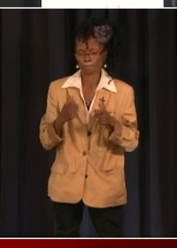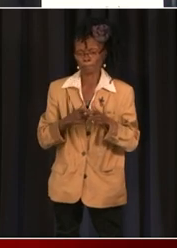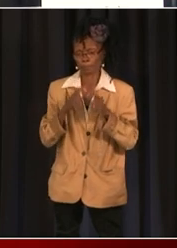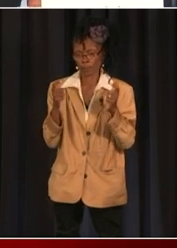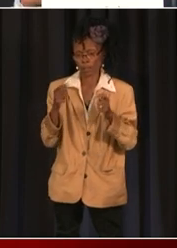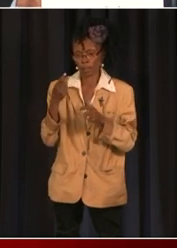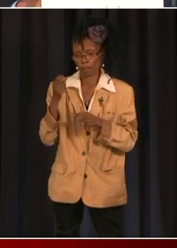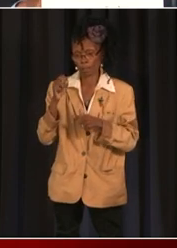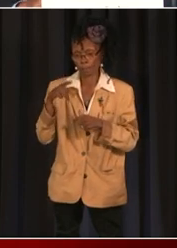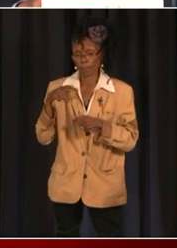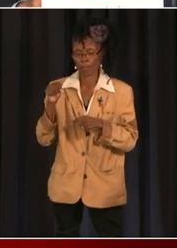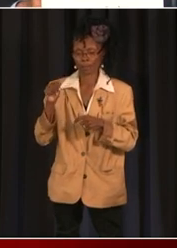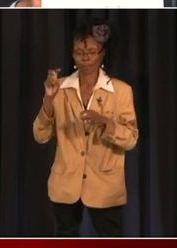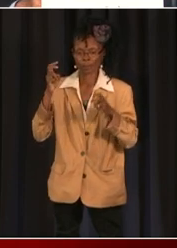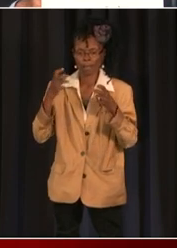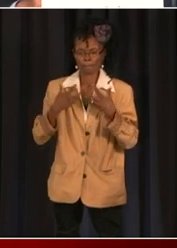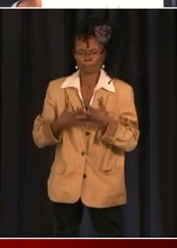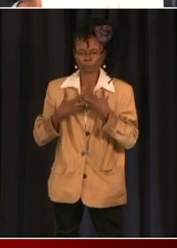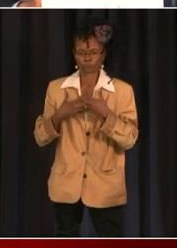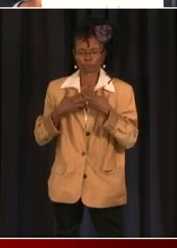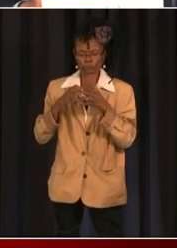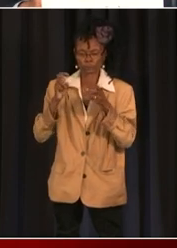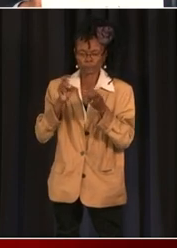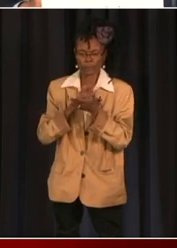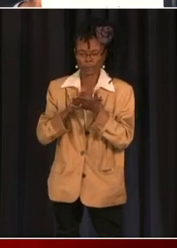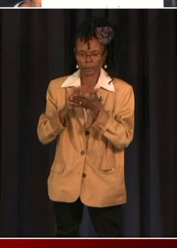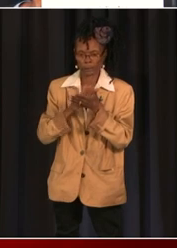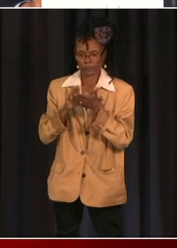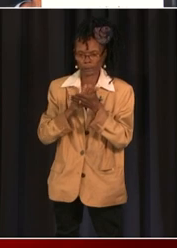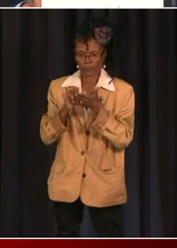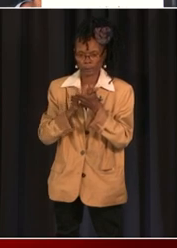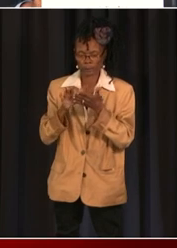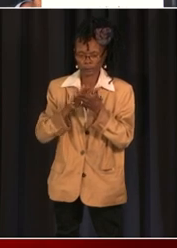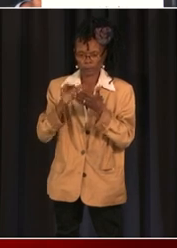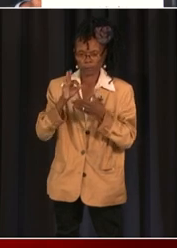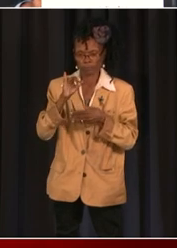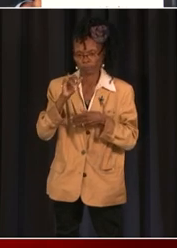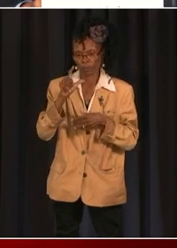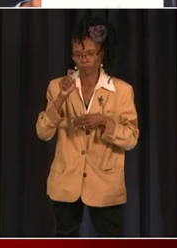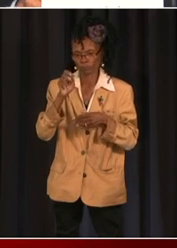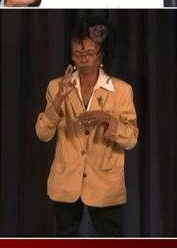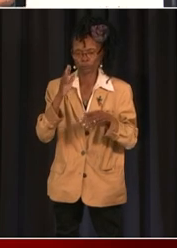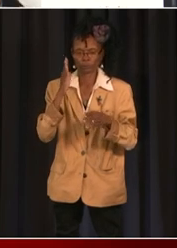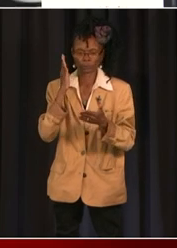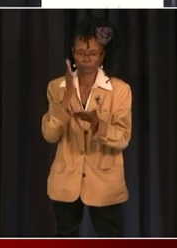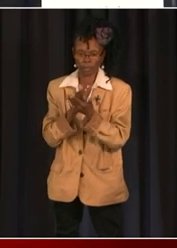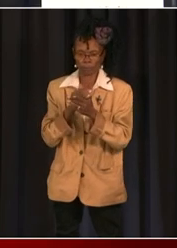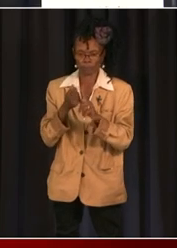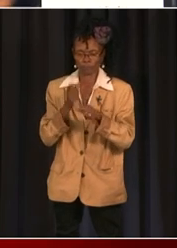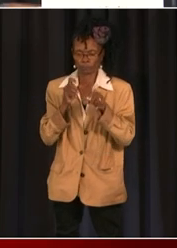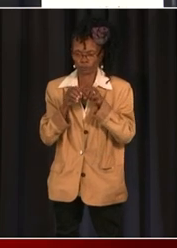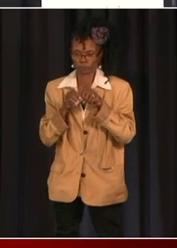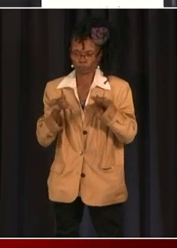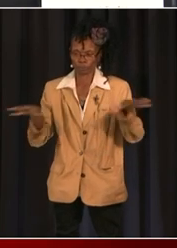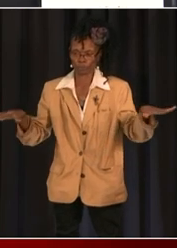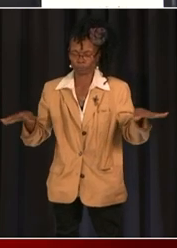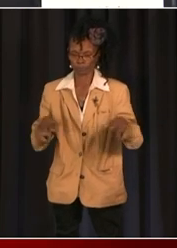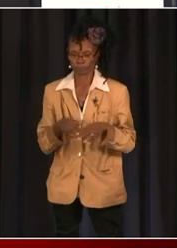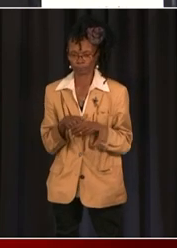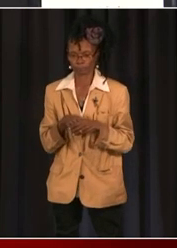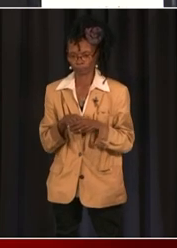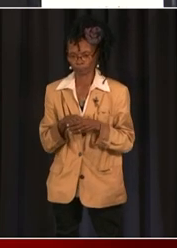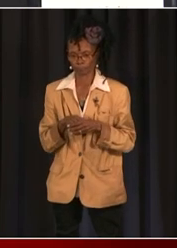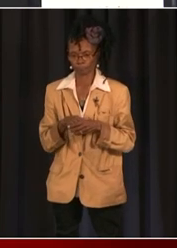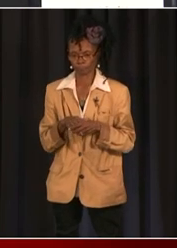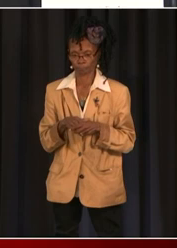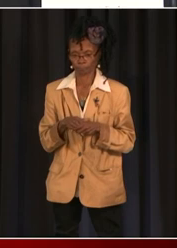ensure that our air is clean to mitigate any spread of COVID-19 in the cafeteria.